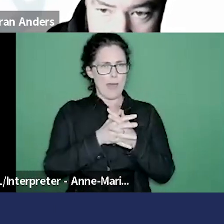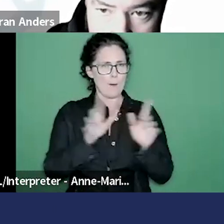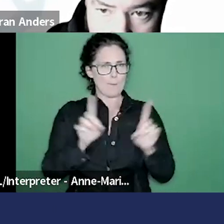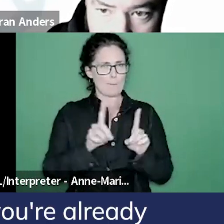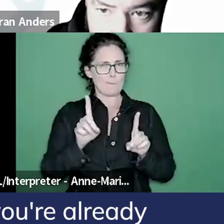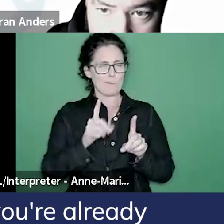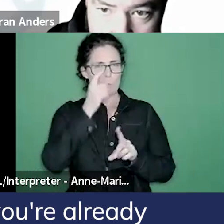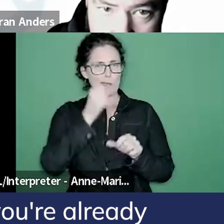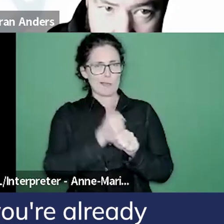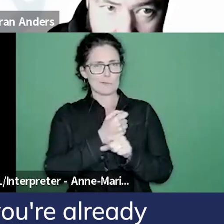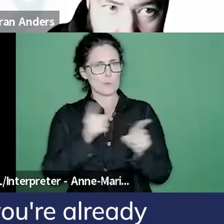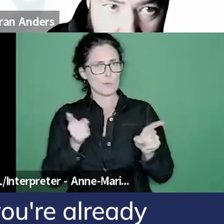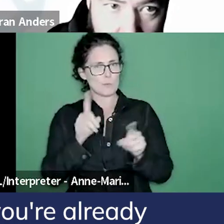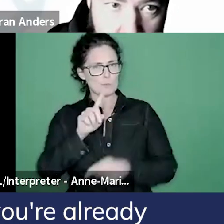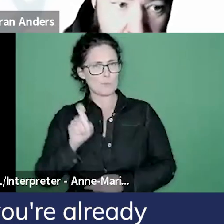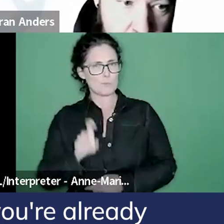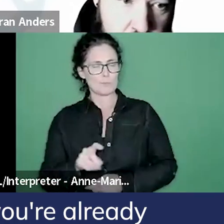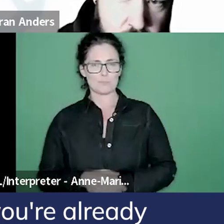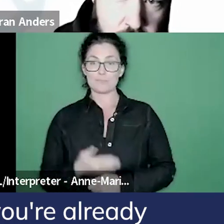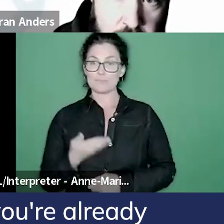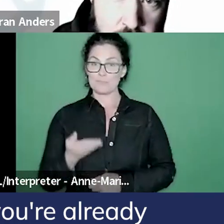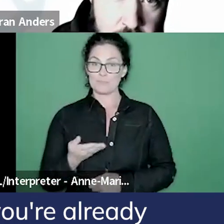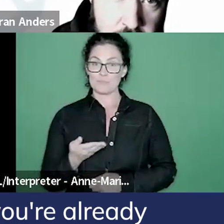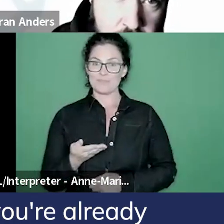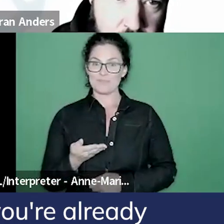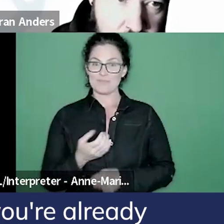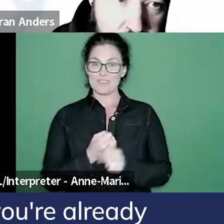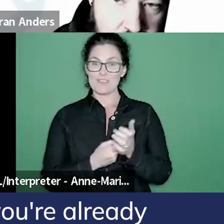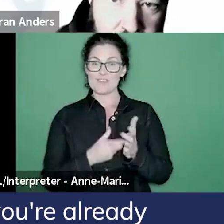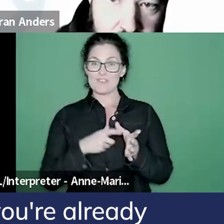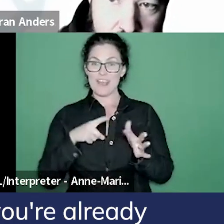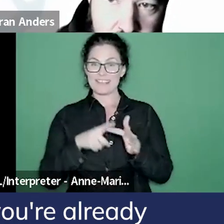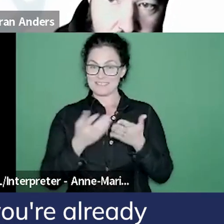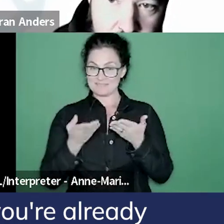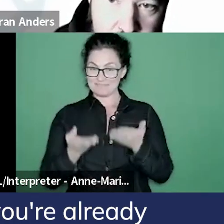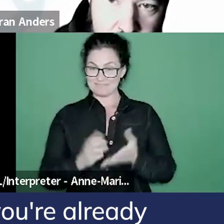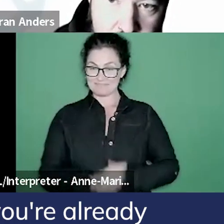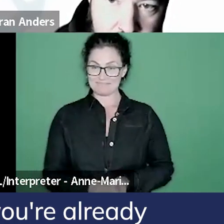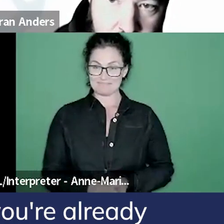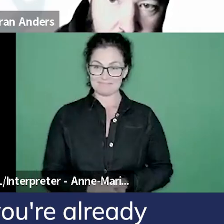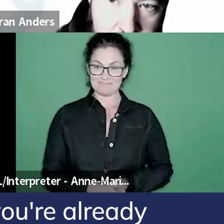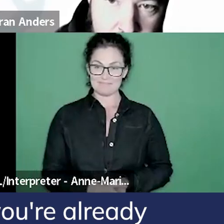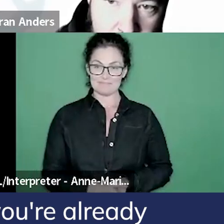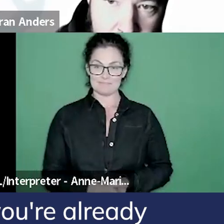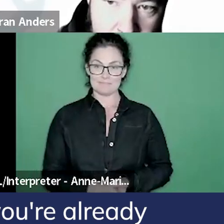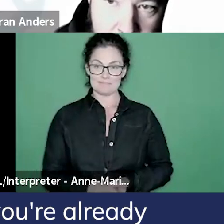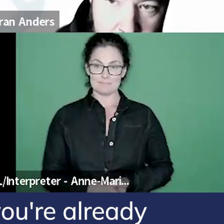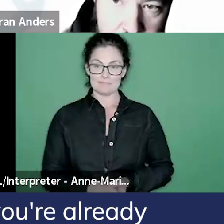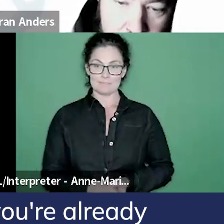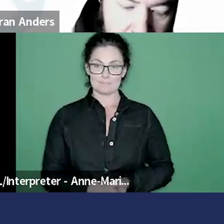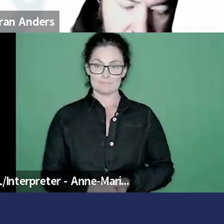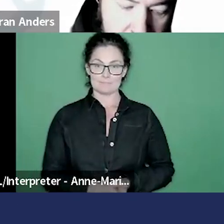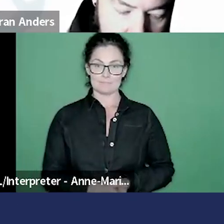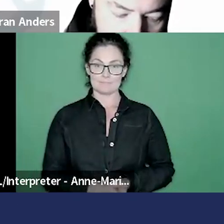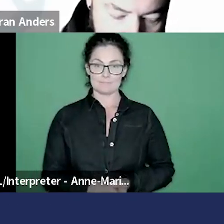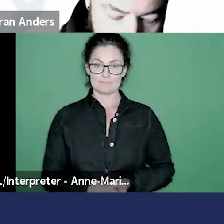expertise? Shall I start with you, Grace, just because you're already on screen, and then I can go in turn on my